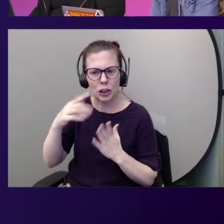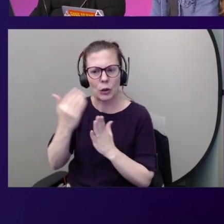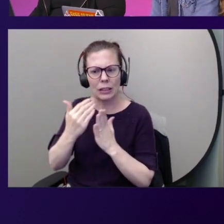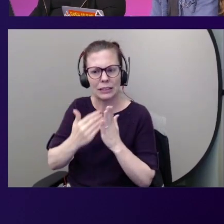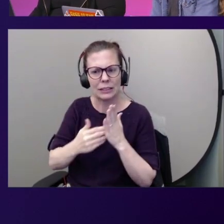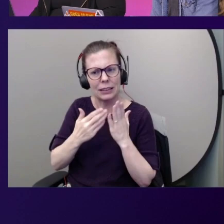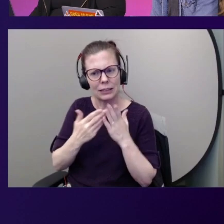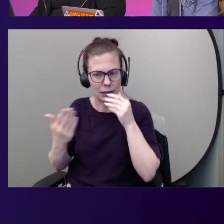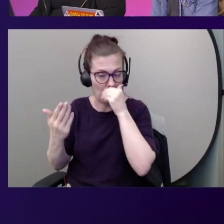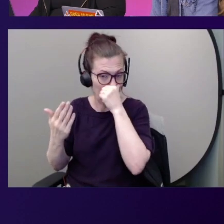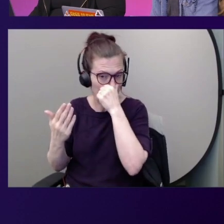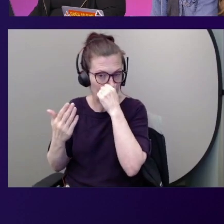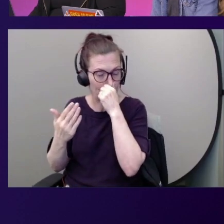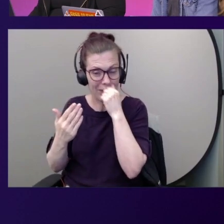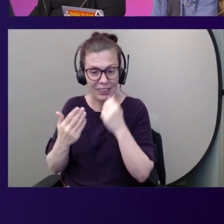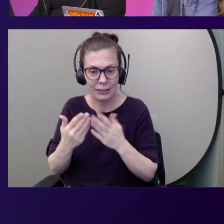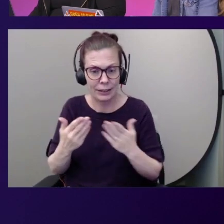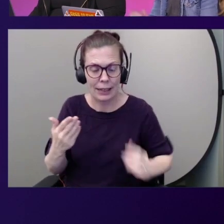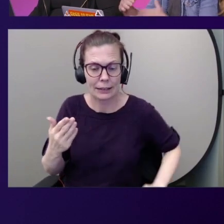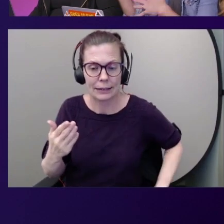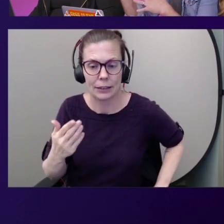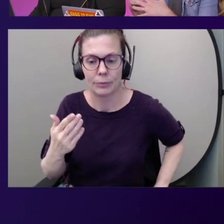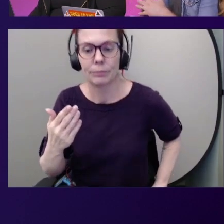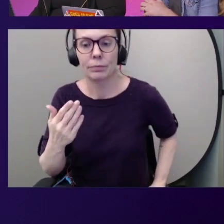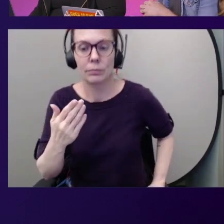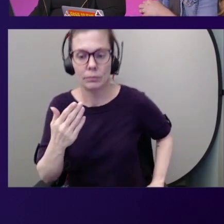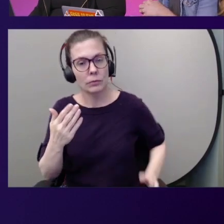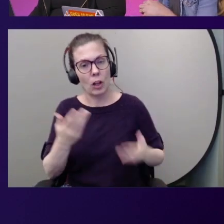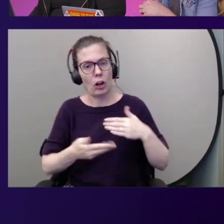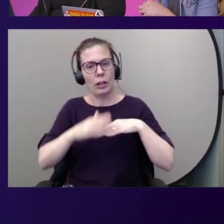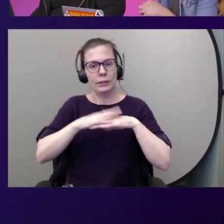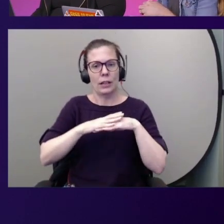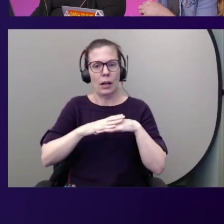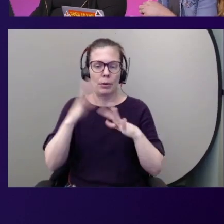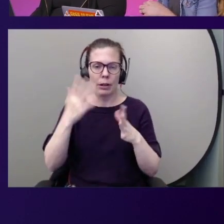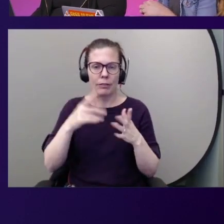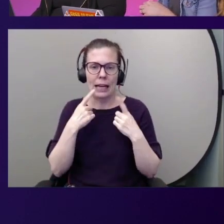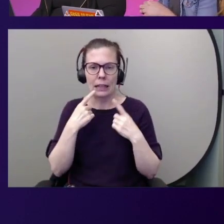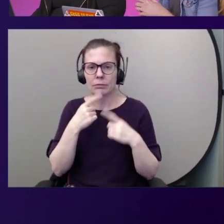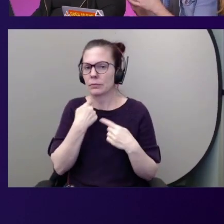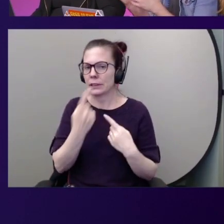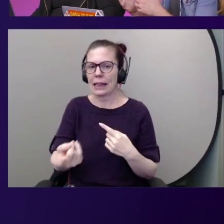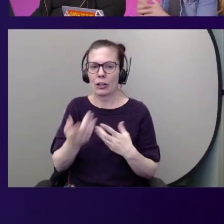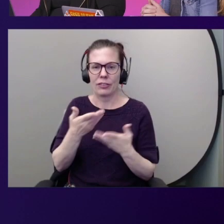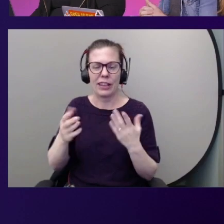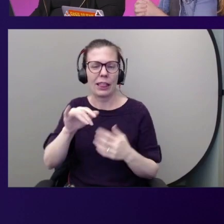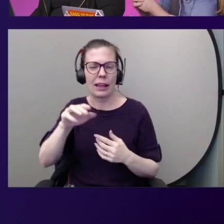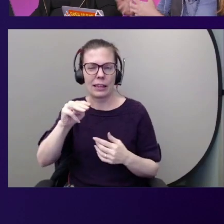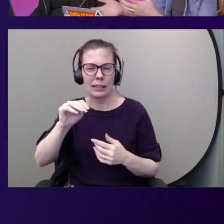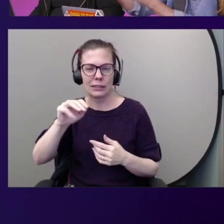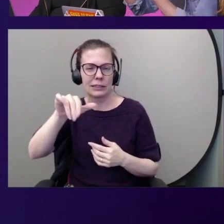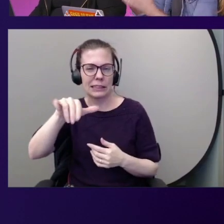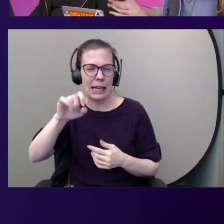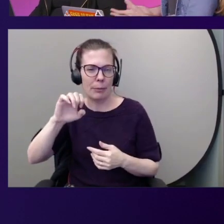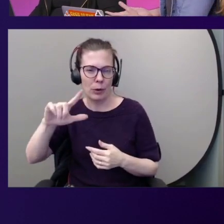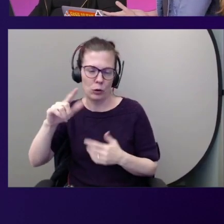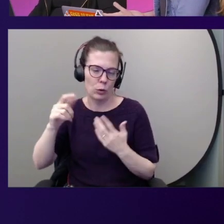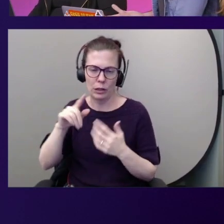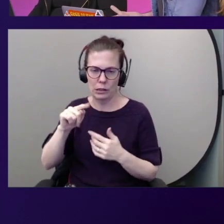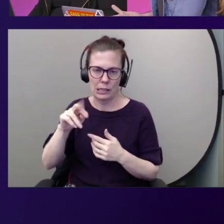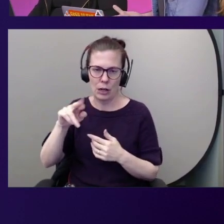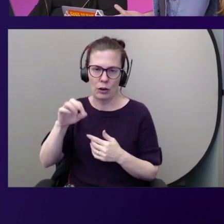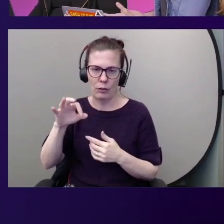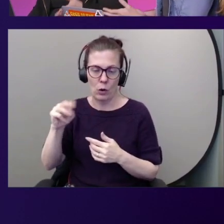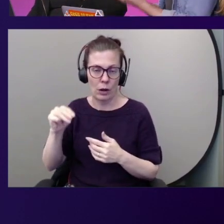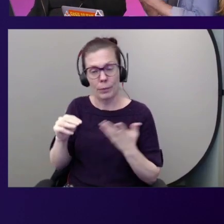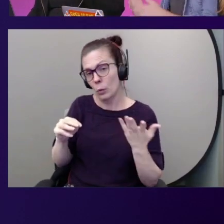the things that I'd say exist on top of a declarative thing like YAML or even Terraform, right? Which CDK works with